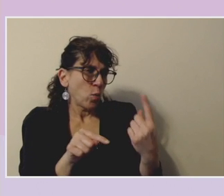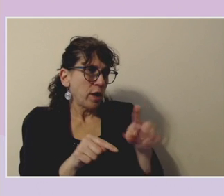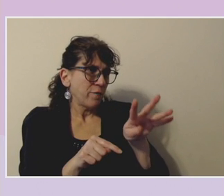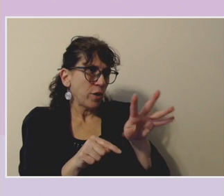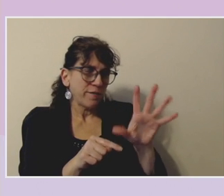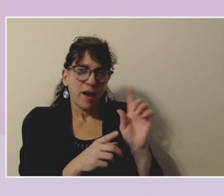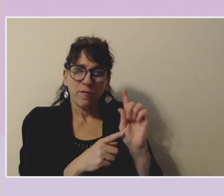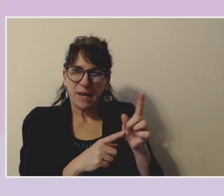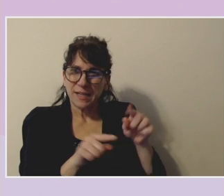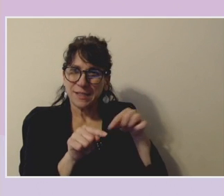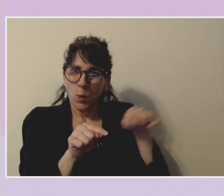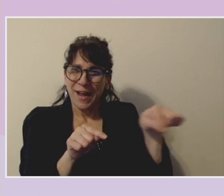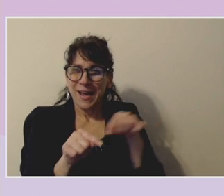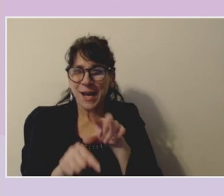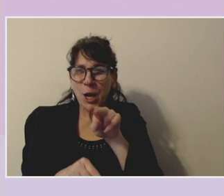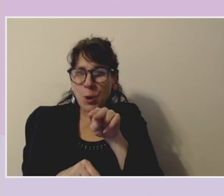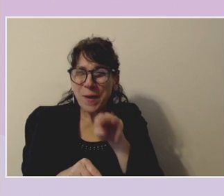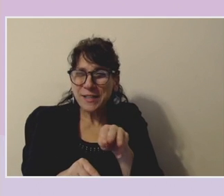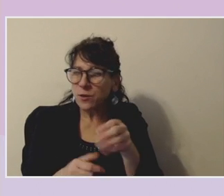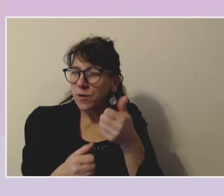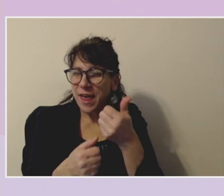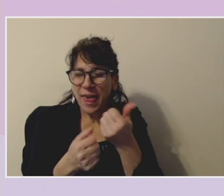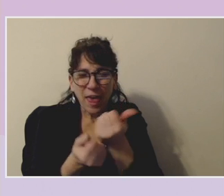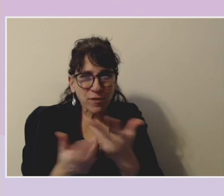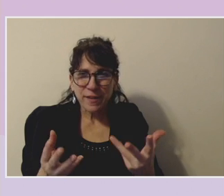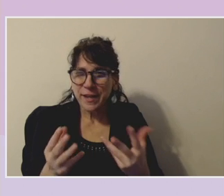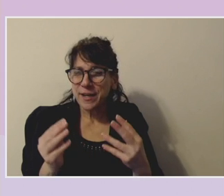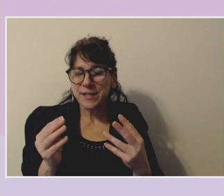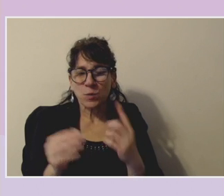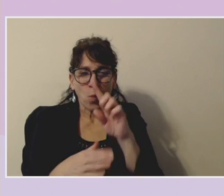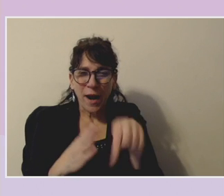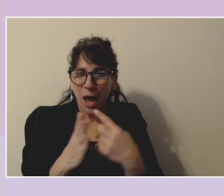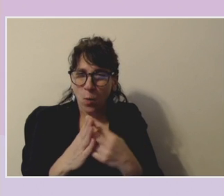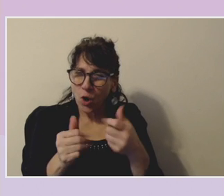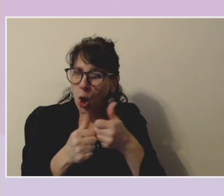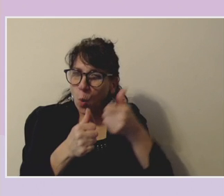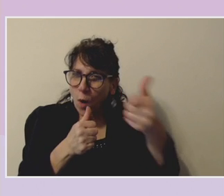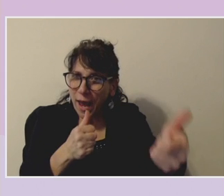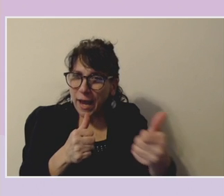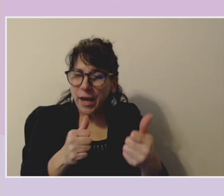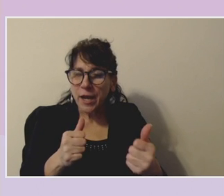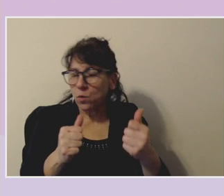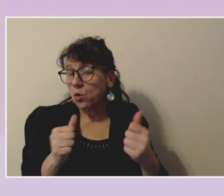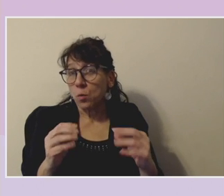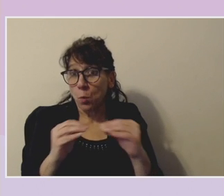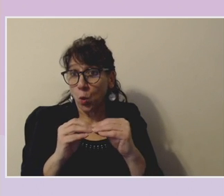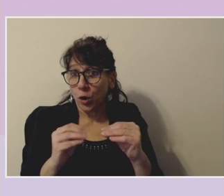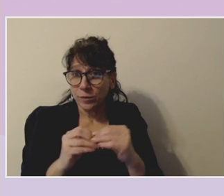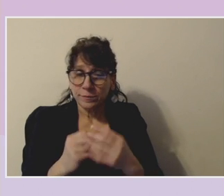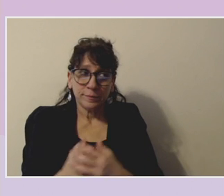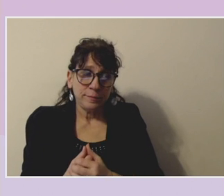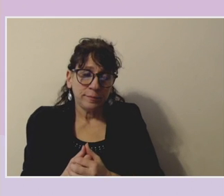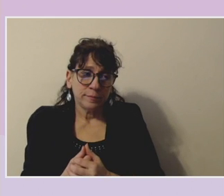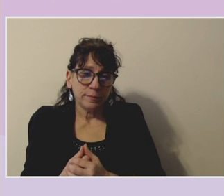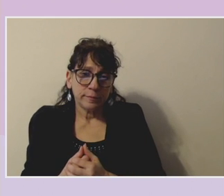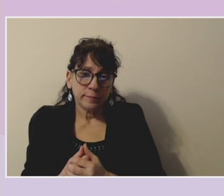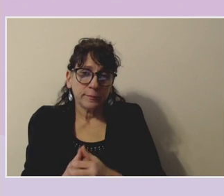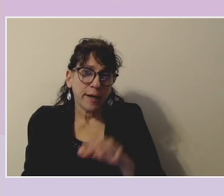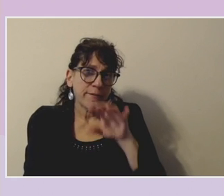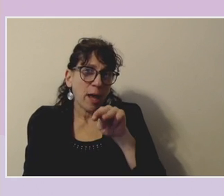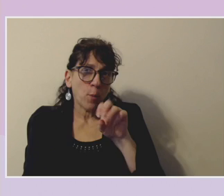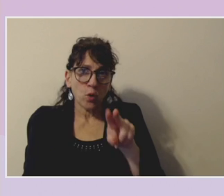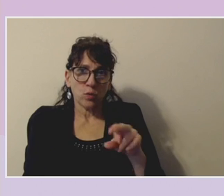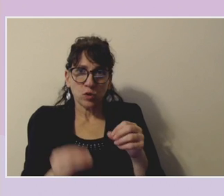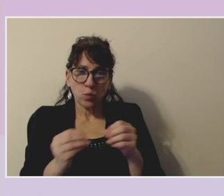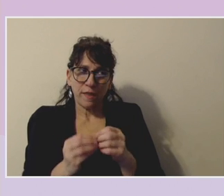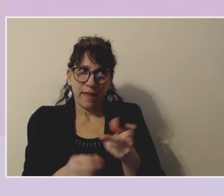Mexico. Everything's an hour away or more. We also have MOUs with them,